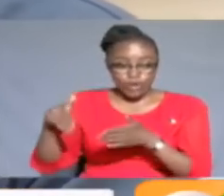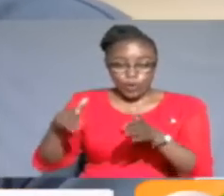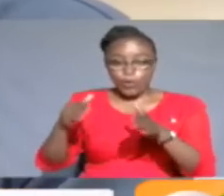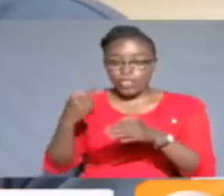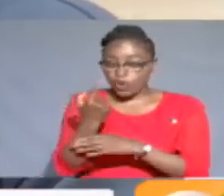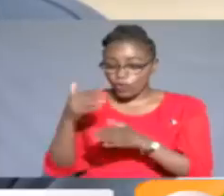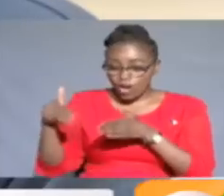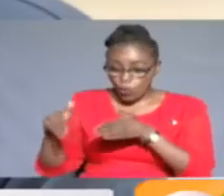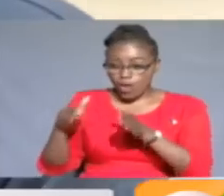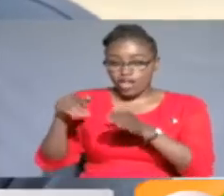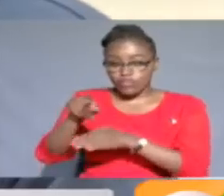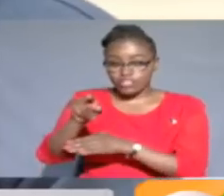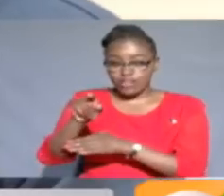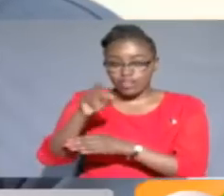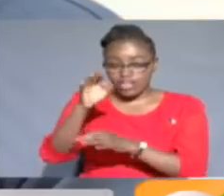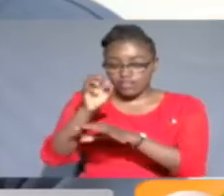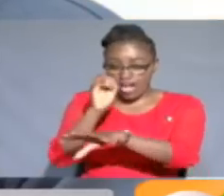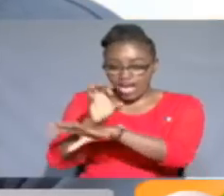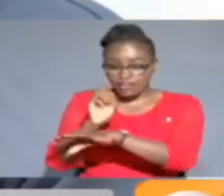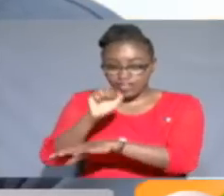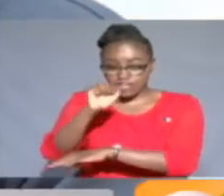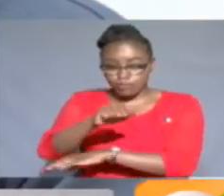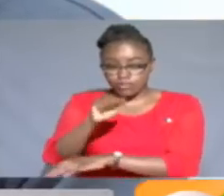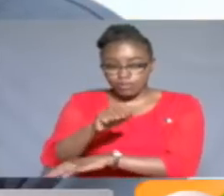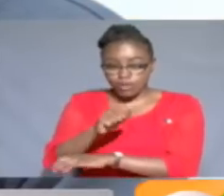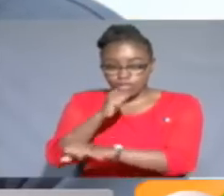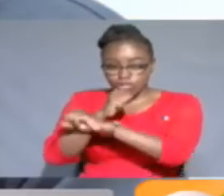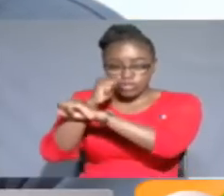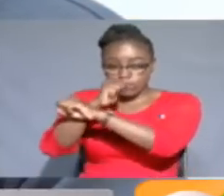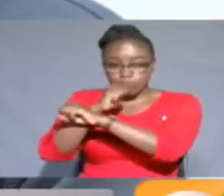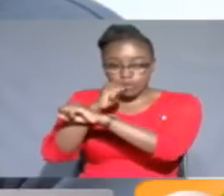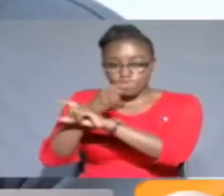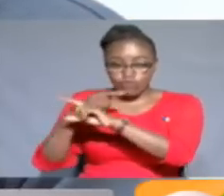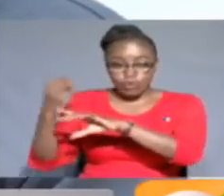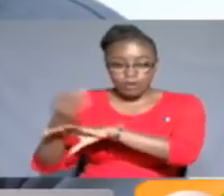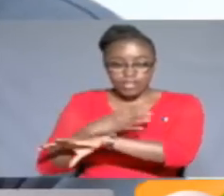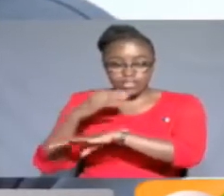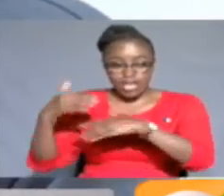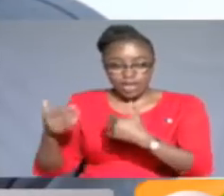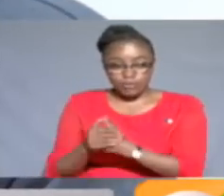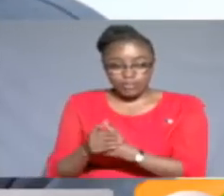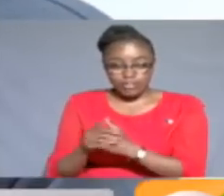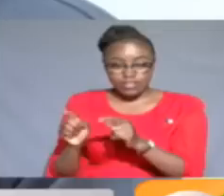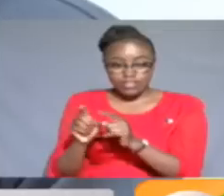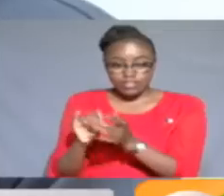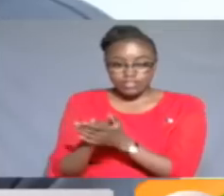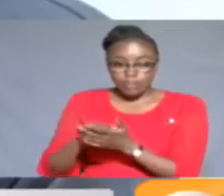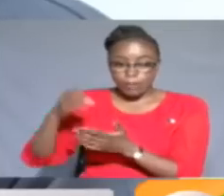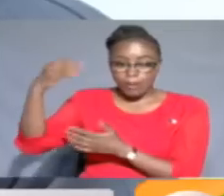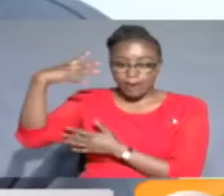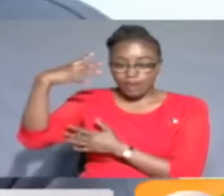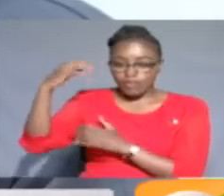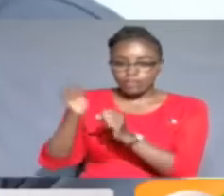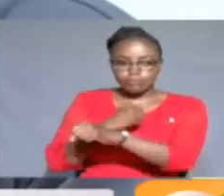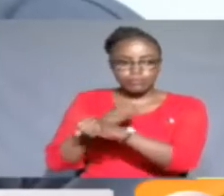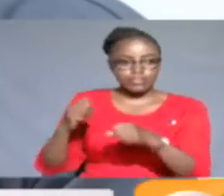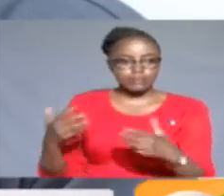the only way for him, if I can advise him, to protect himself from cancer is not to be born, which is not